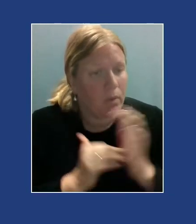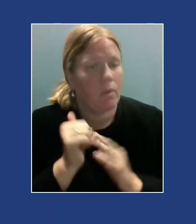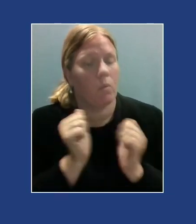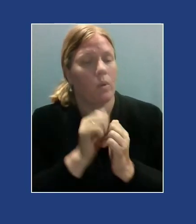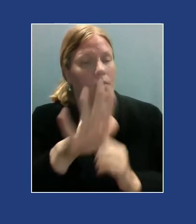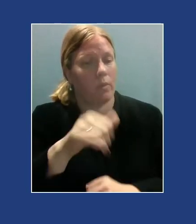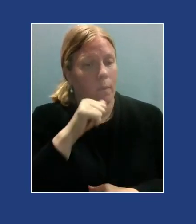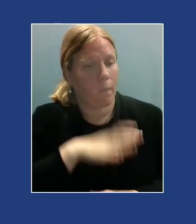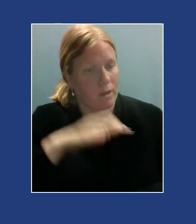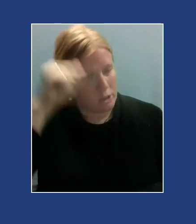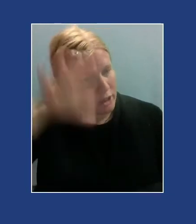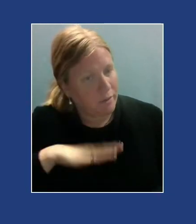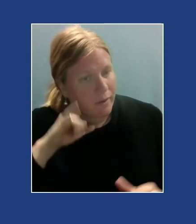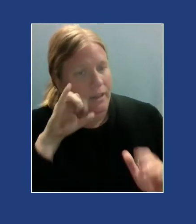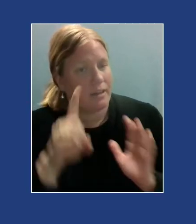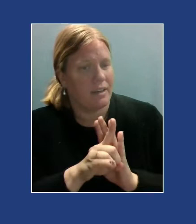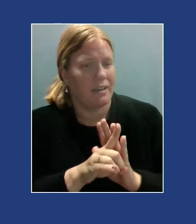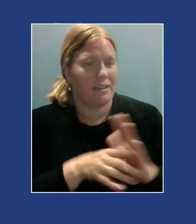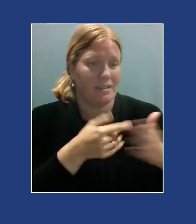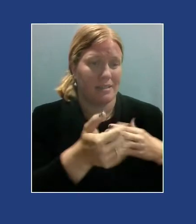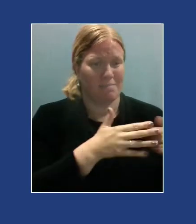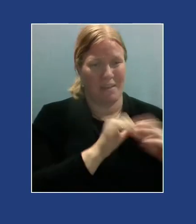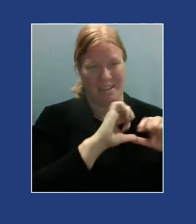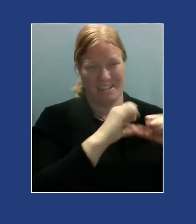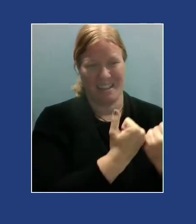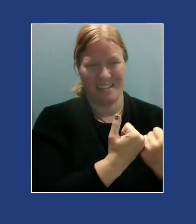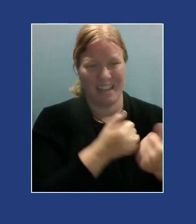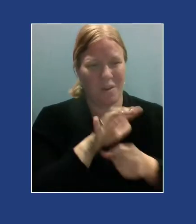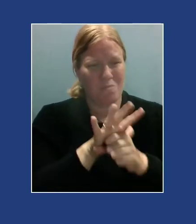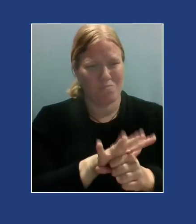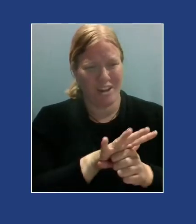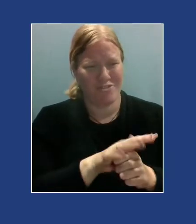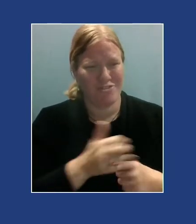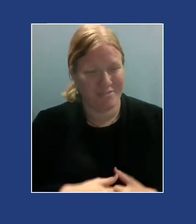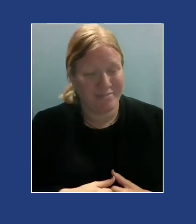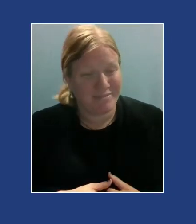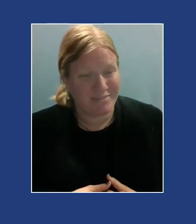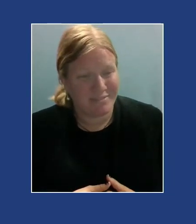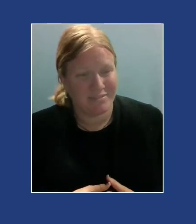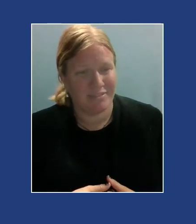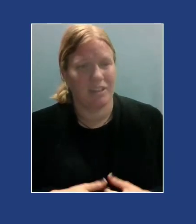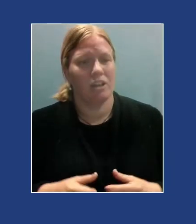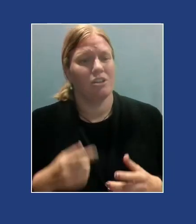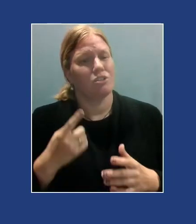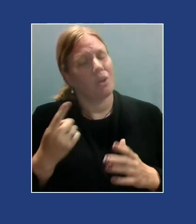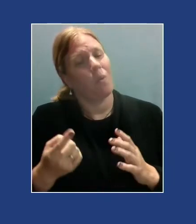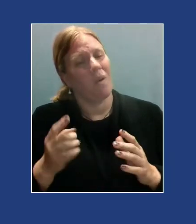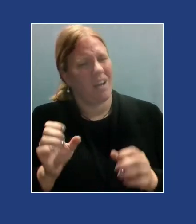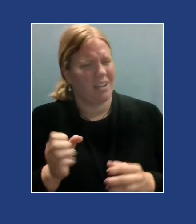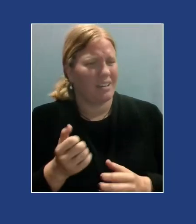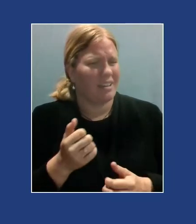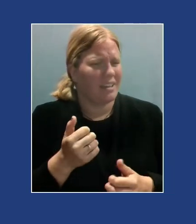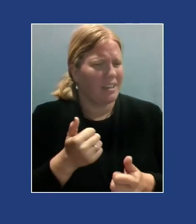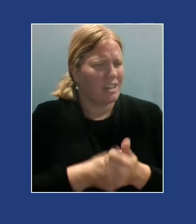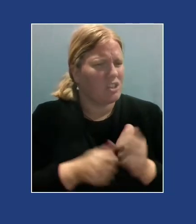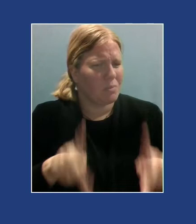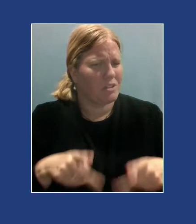despite societal pressures to the contrary. So it's, in fact, the process of gender identity clarification and solidification.